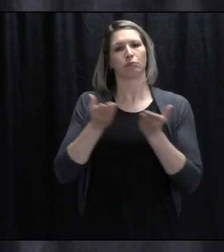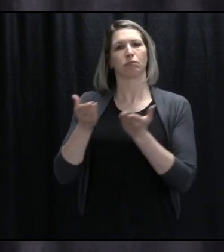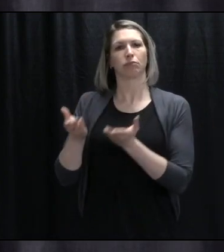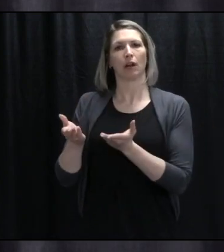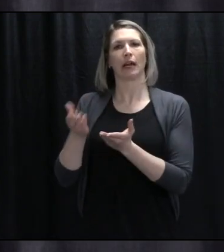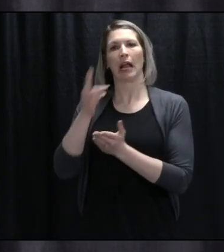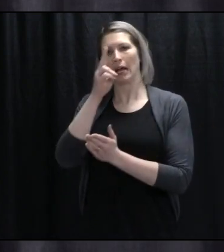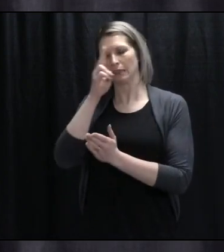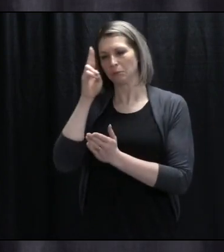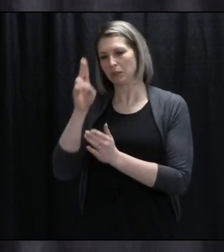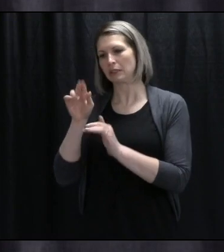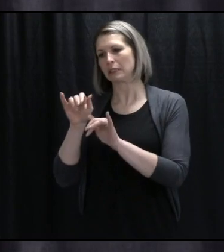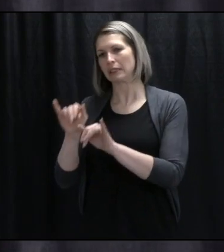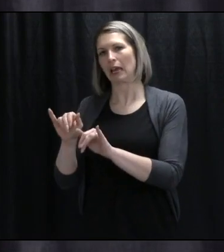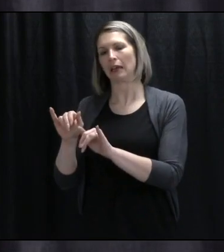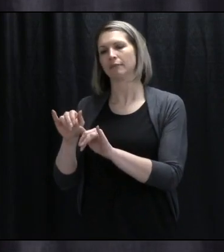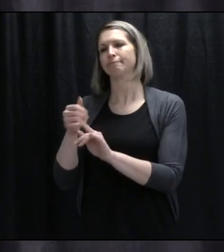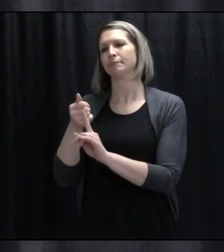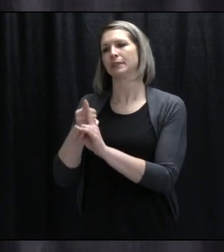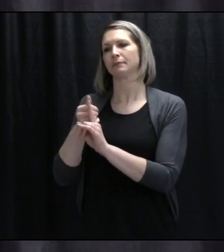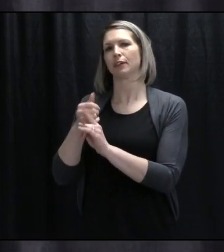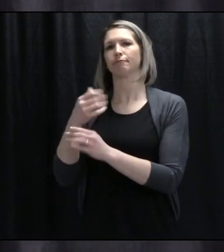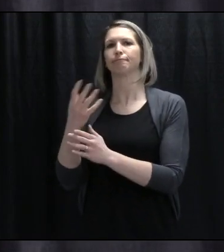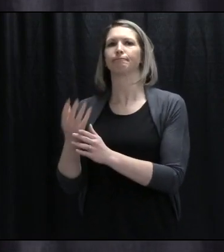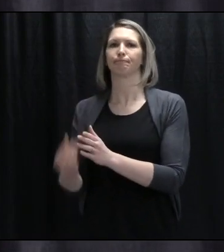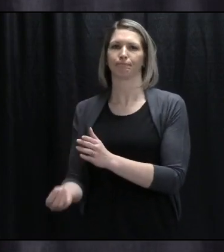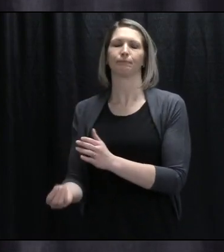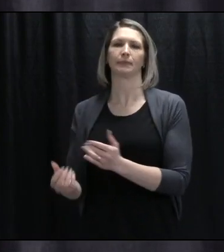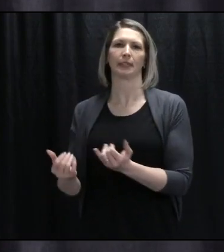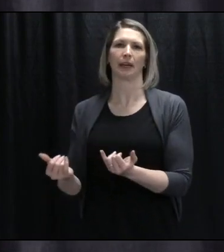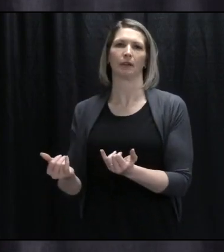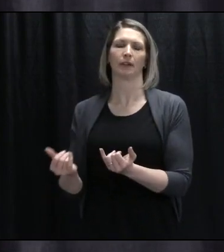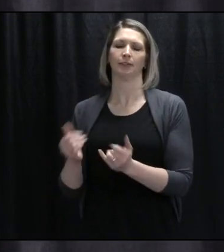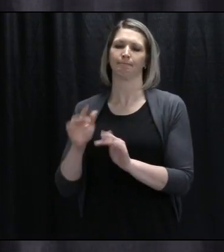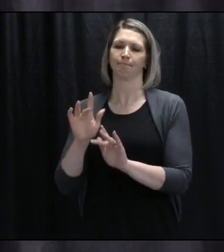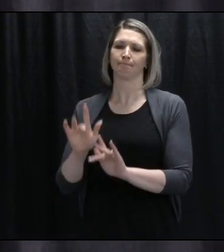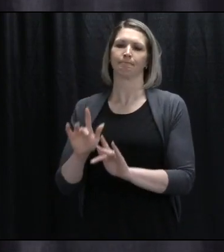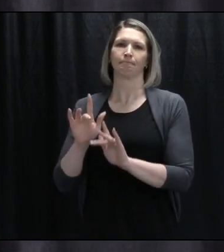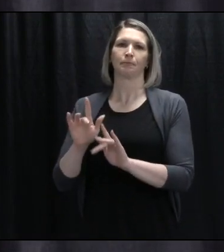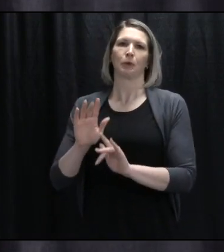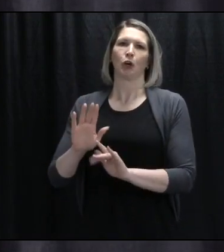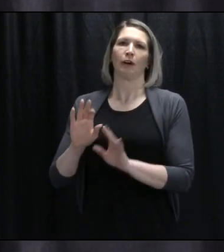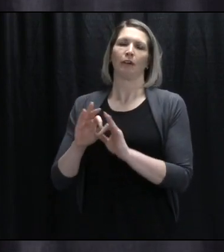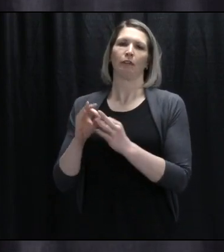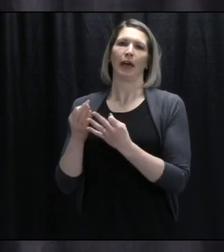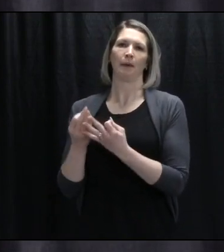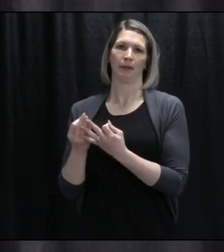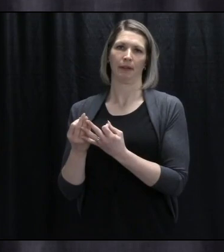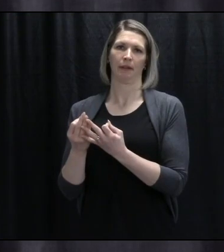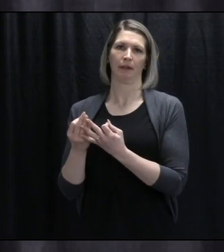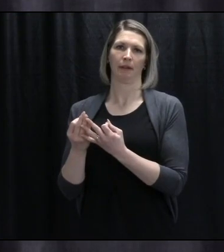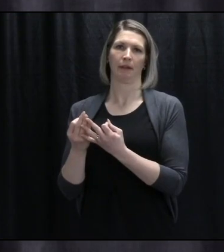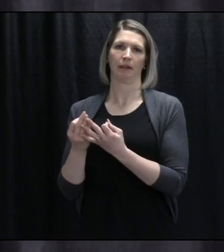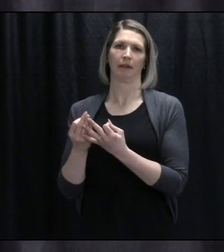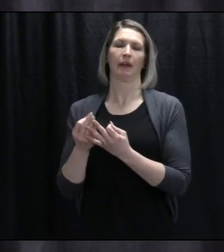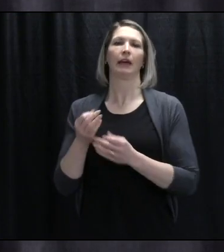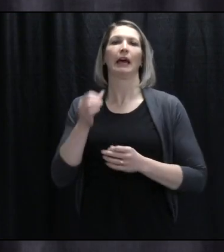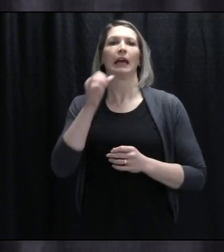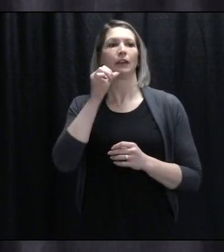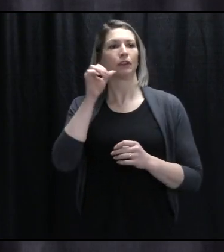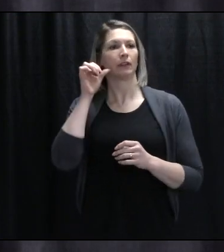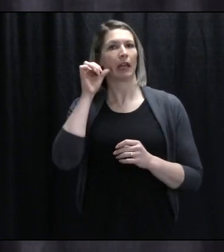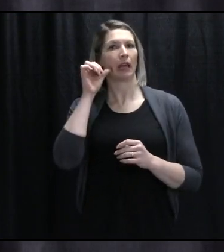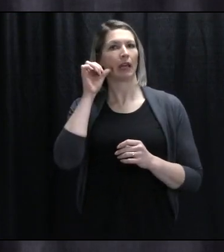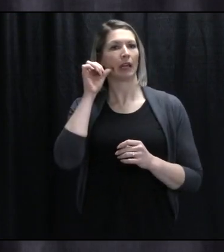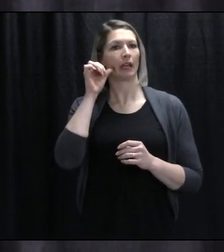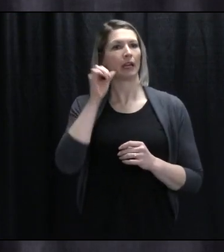heartfelt condolences to the family at this time. I must also report today that since yesterday's media briefing, we have learned